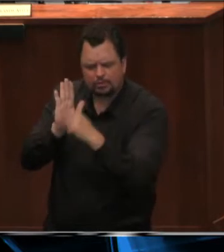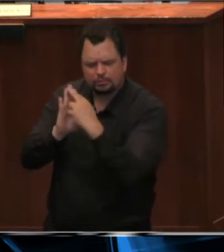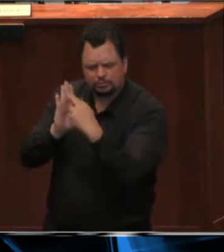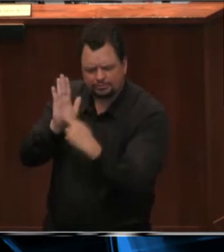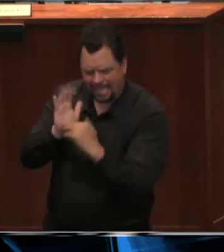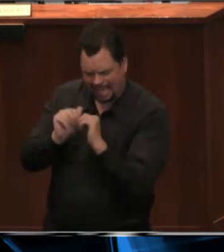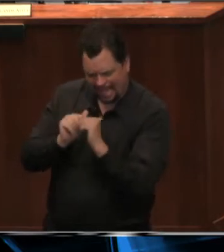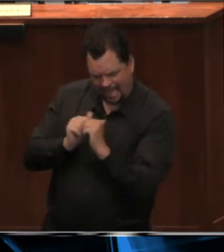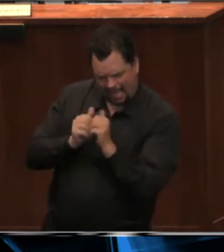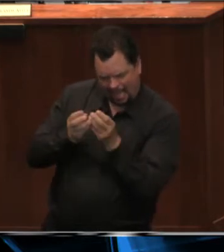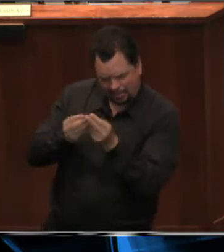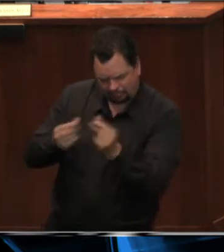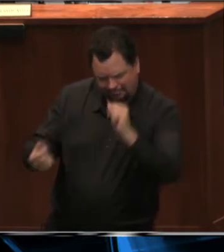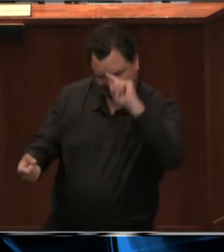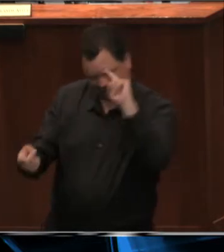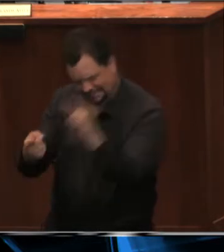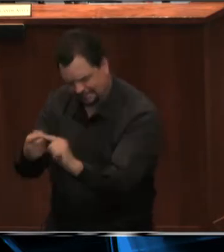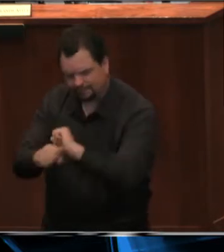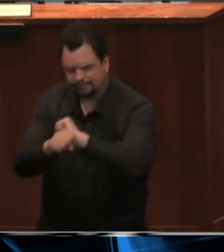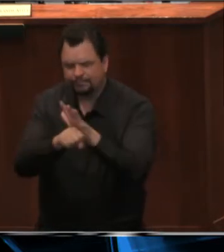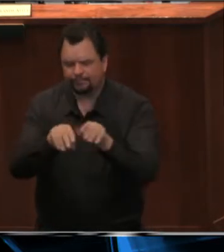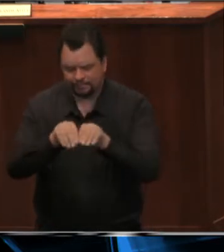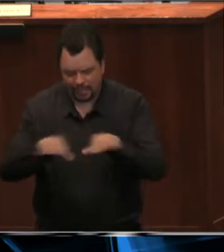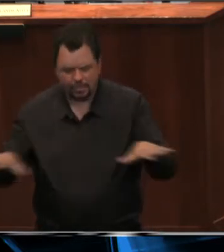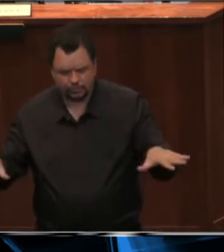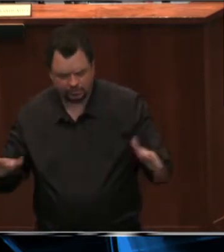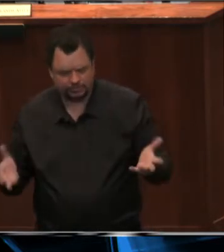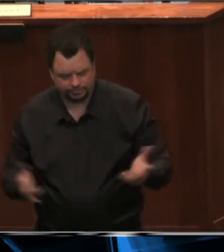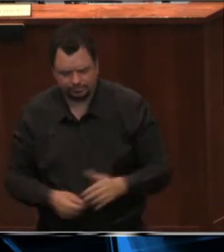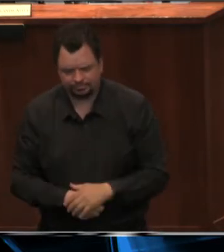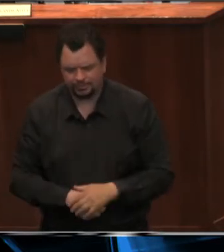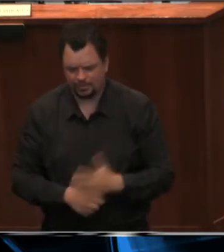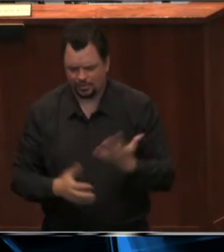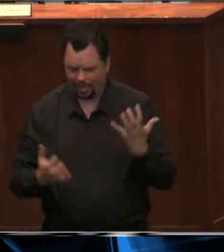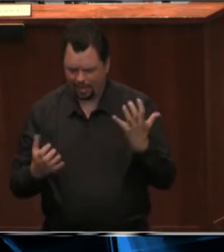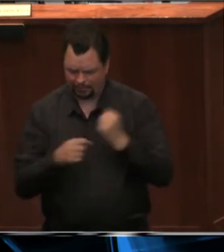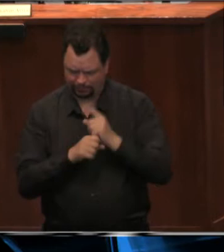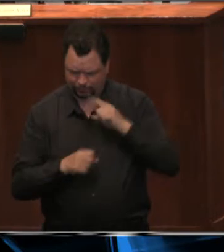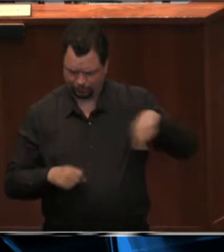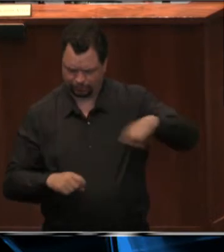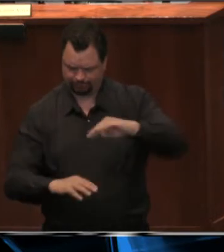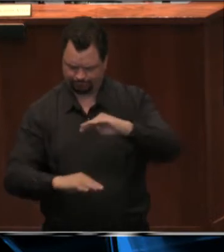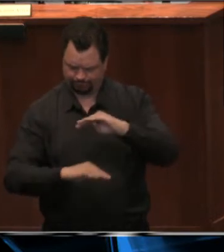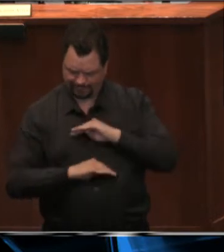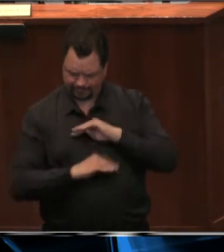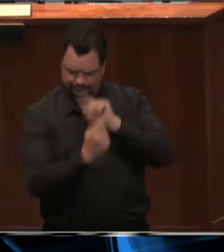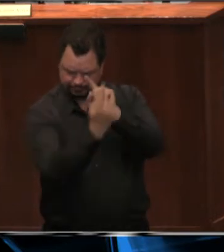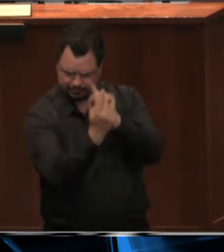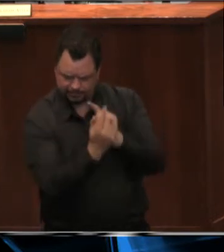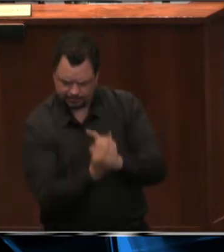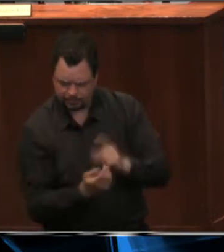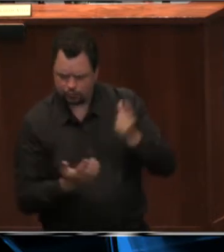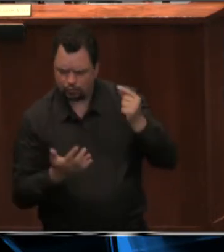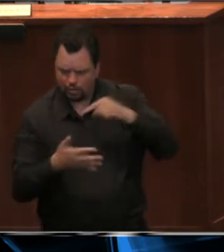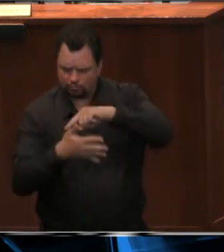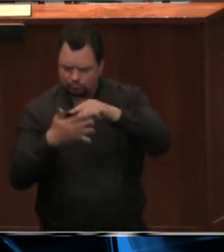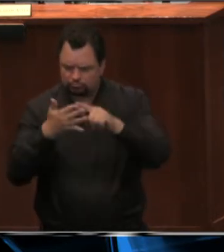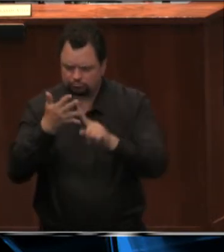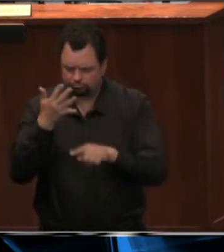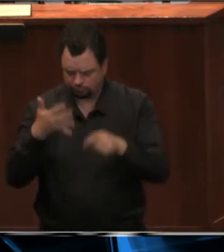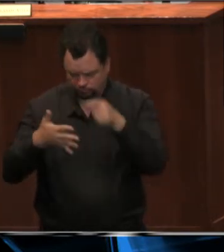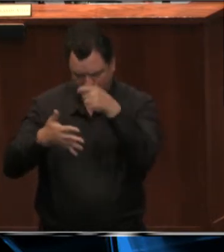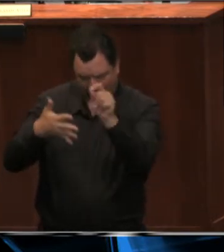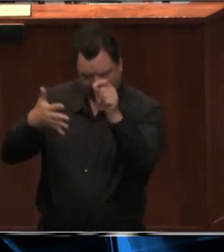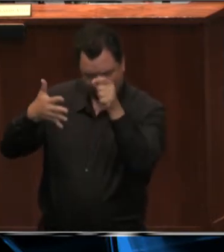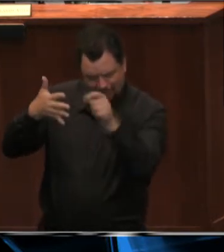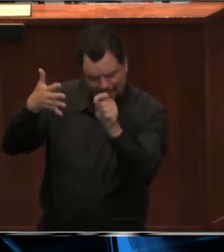and not particularly surprised to find out that our health department had completed every one of those. So as far as NACHO